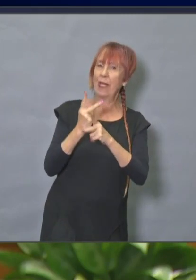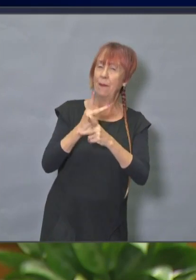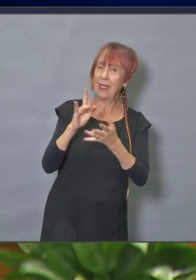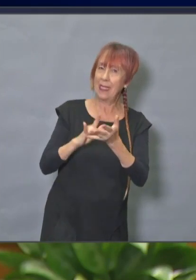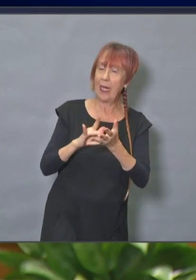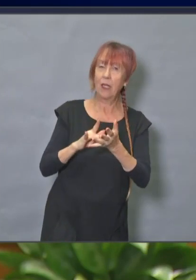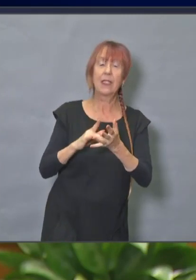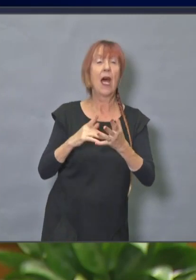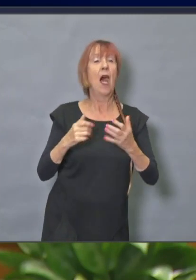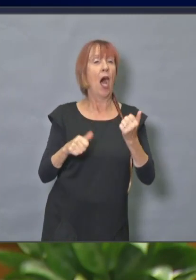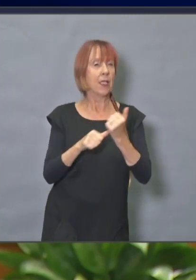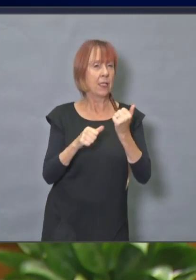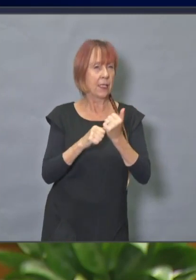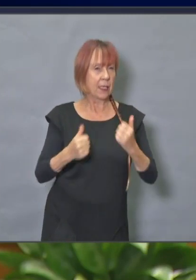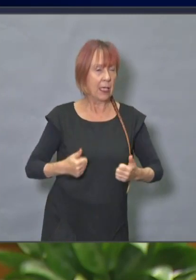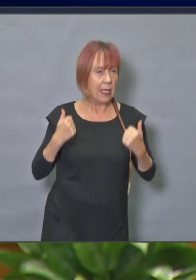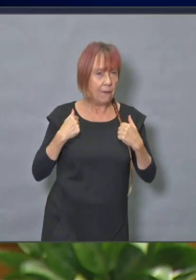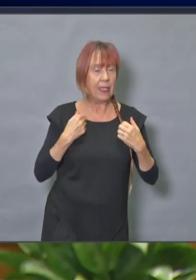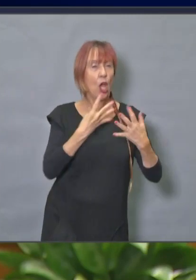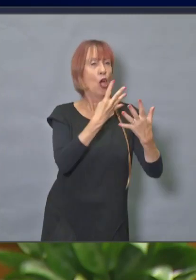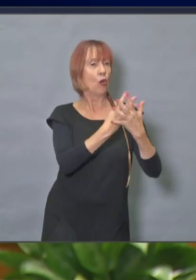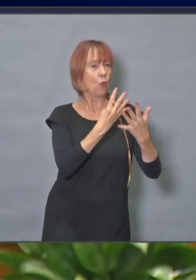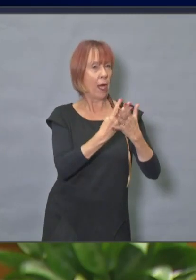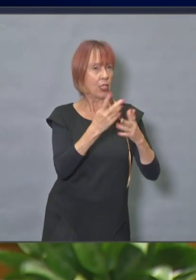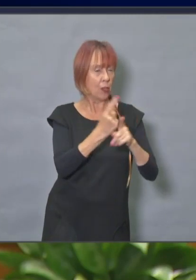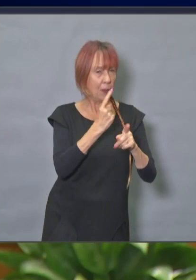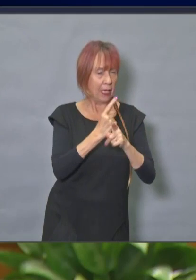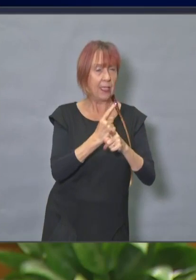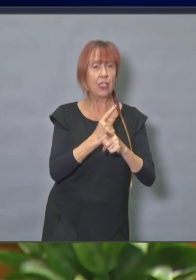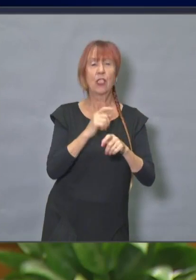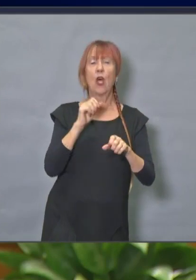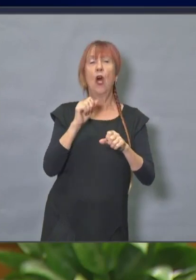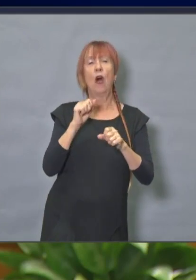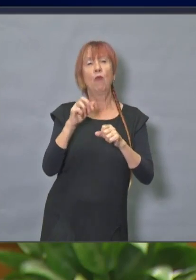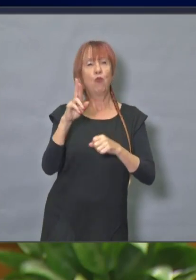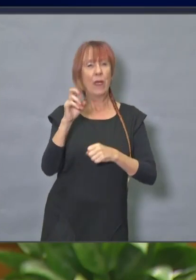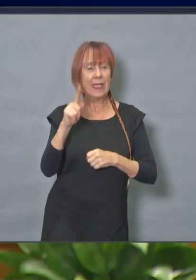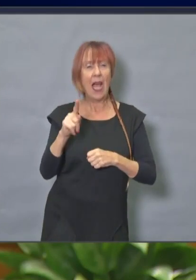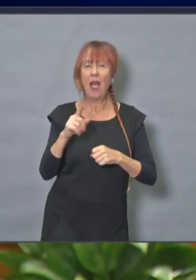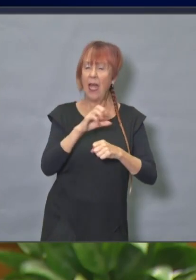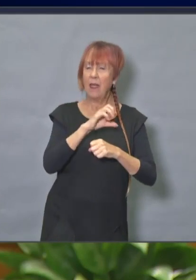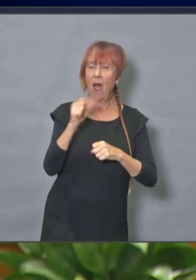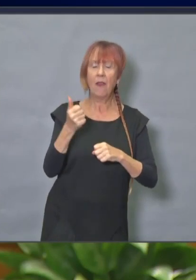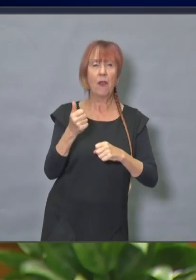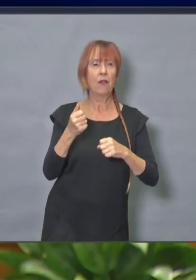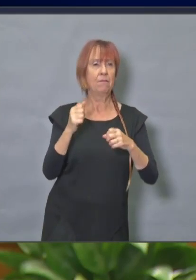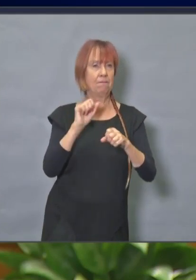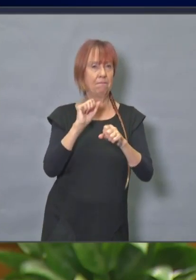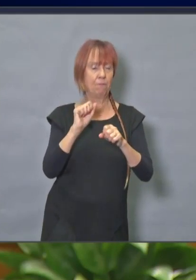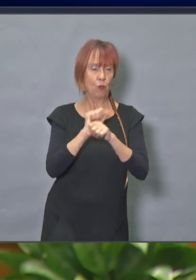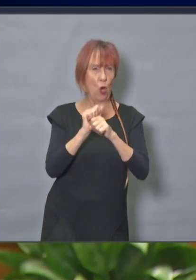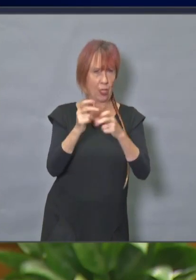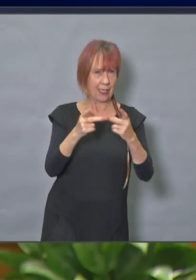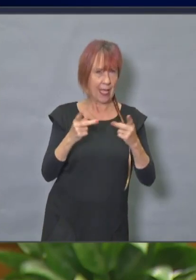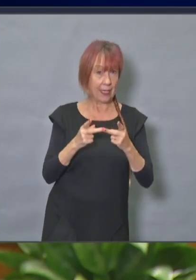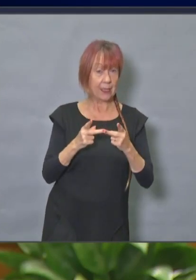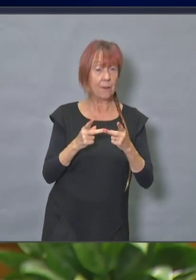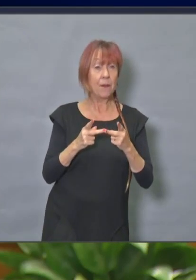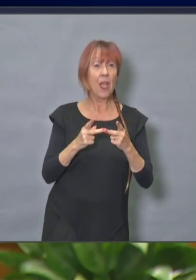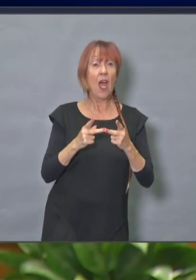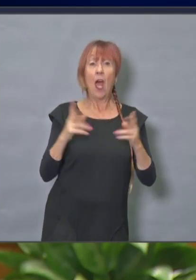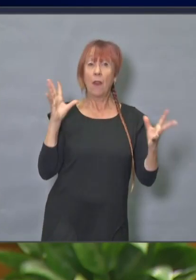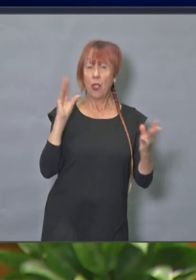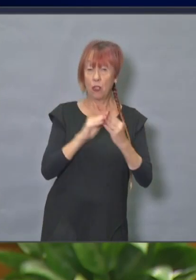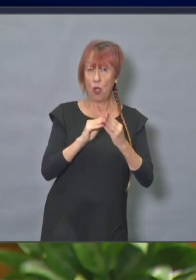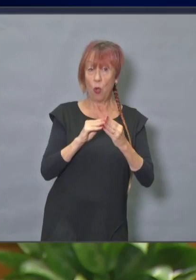correctional facilities, workplaces, food and retail, and educational settings. And the total number of confirmed cases in